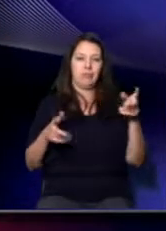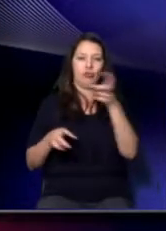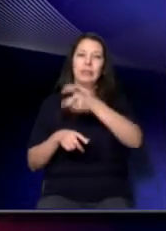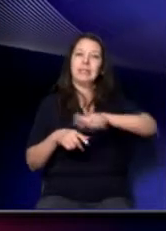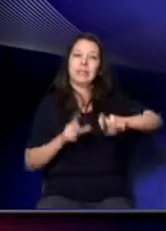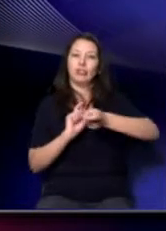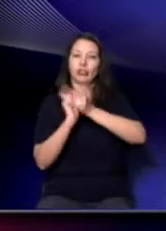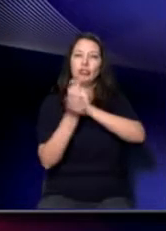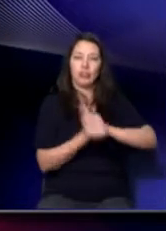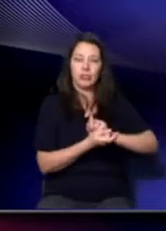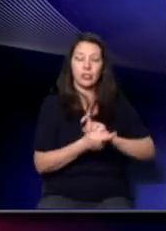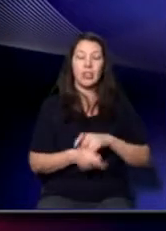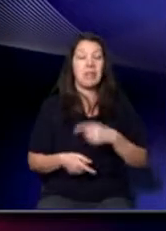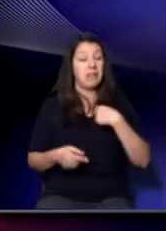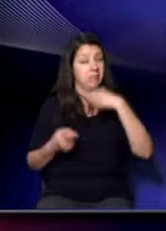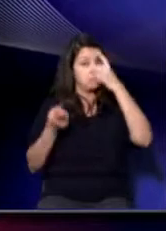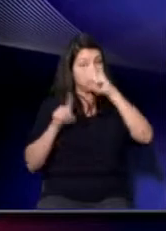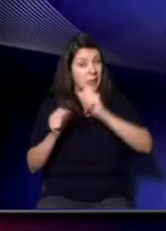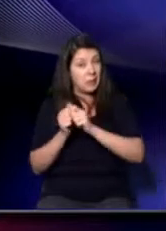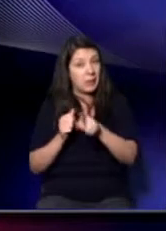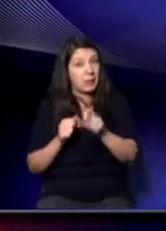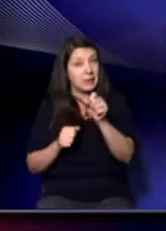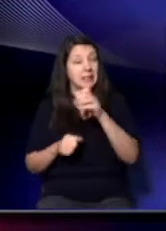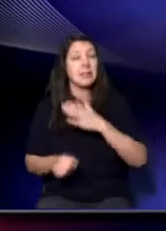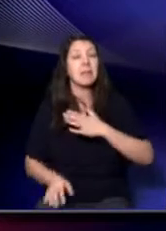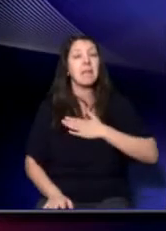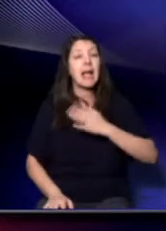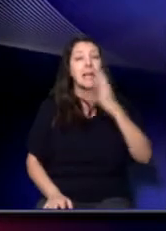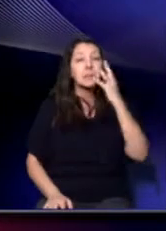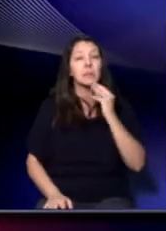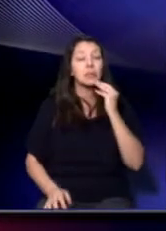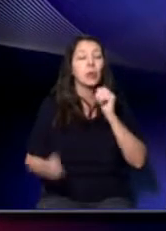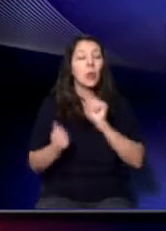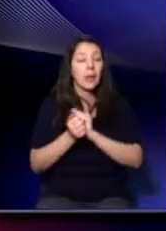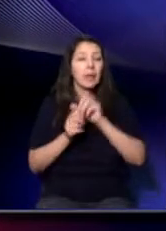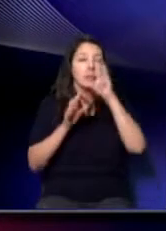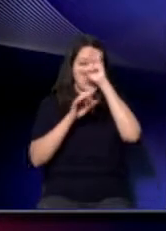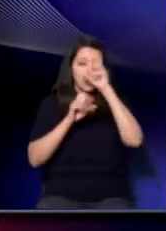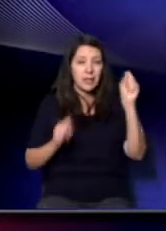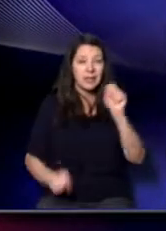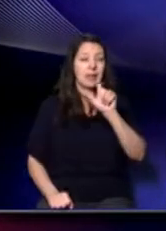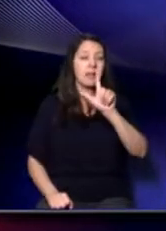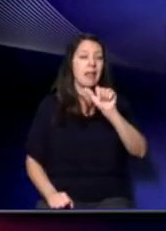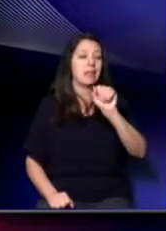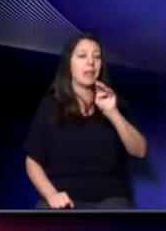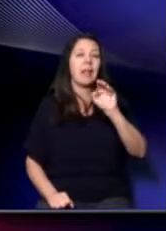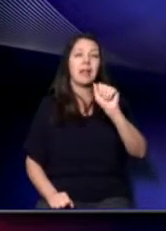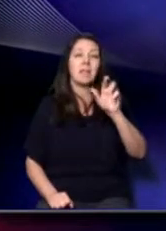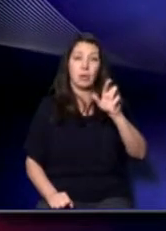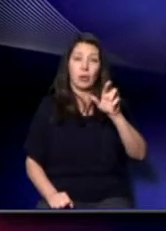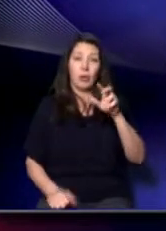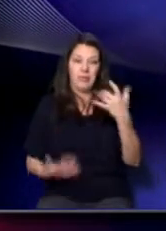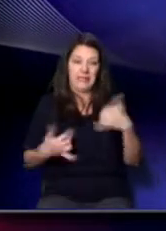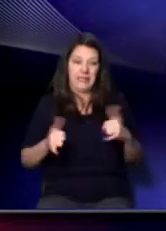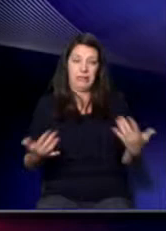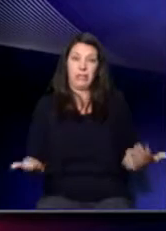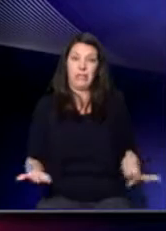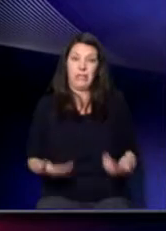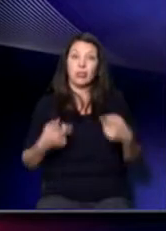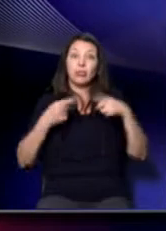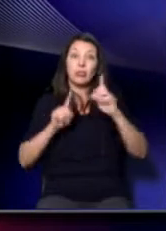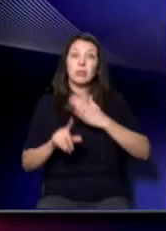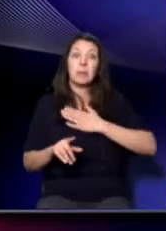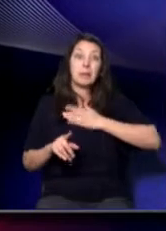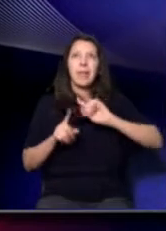you. My experience in having Superintendent Lamer with us during my